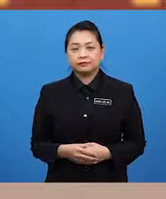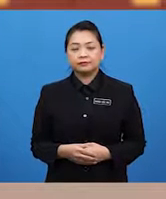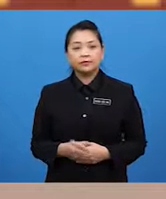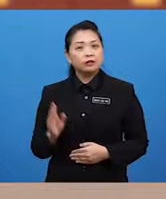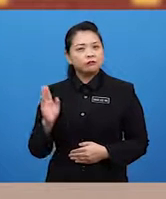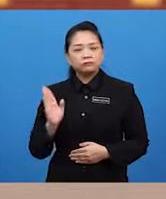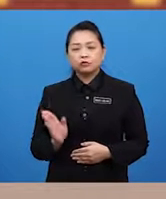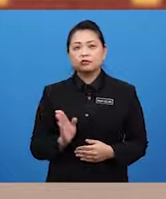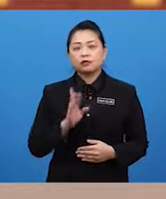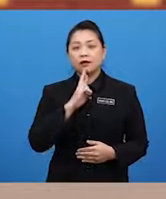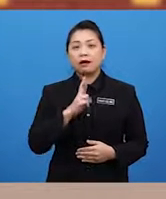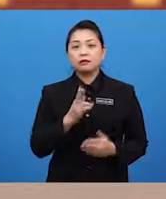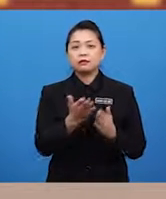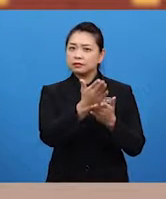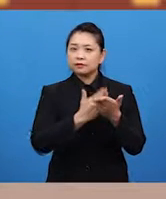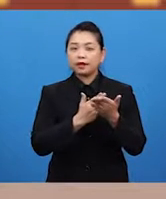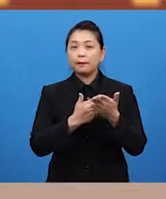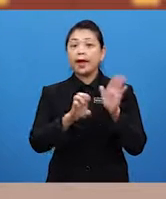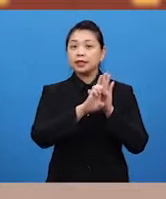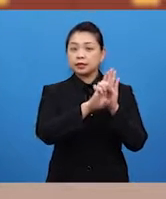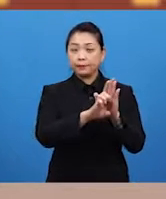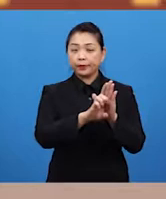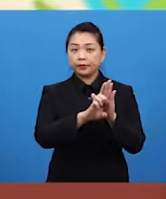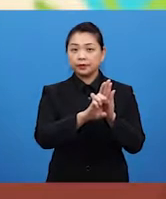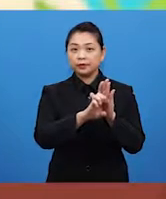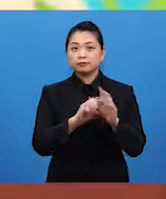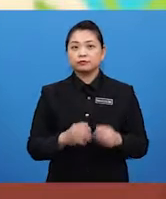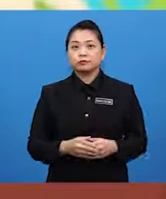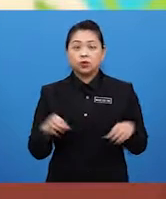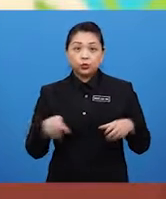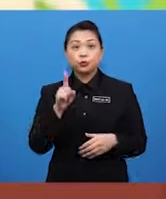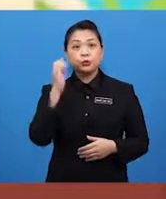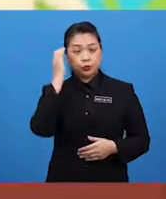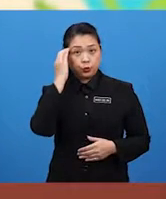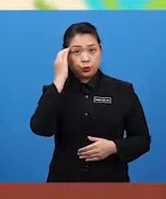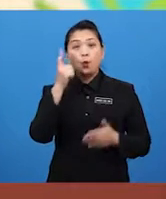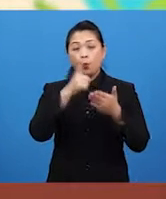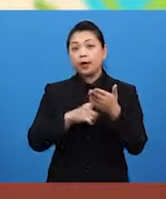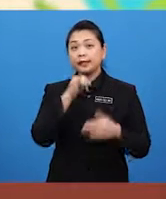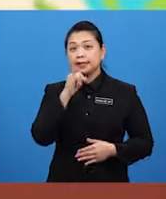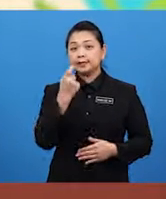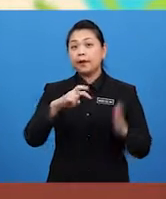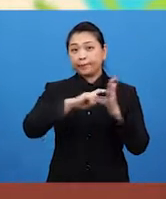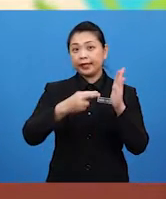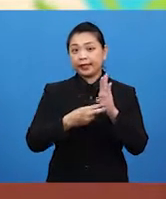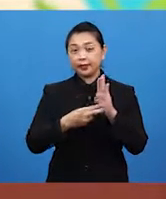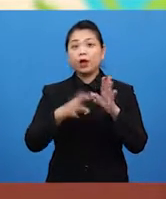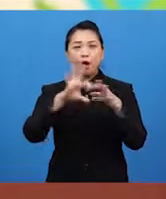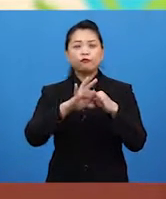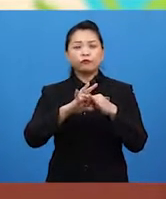Those are some examples of breaking news headlines. Do you know what is the meaning of news